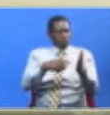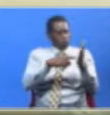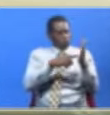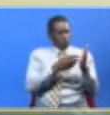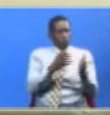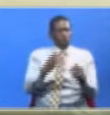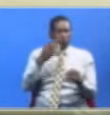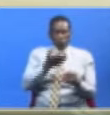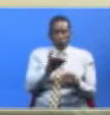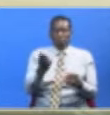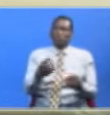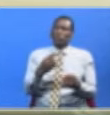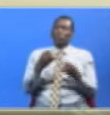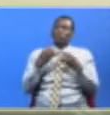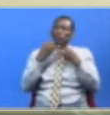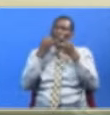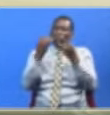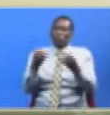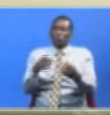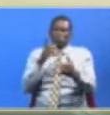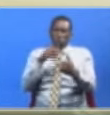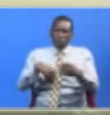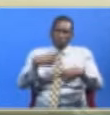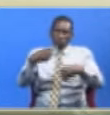you what is happening.